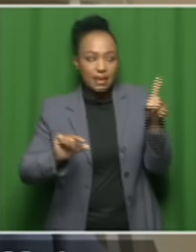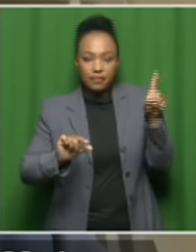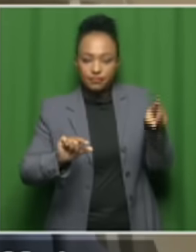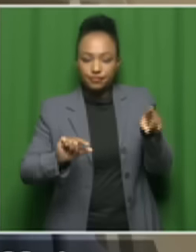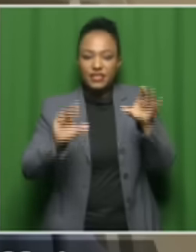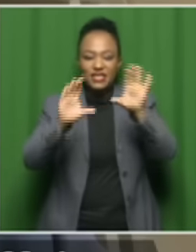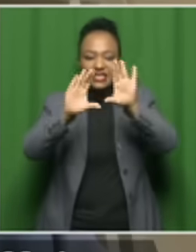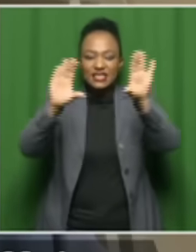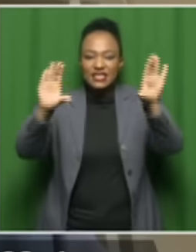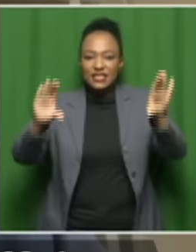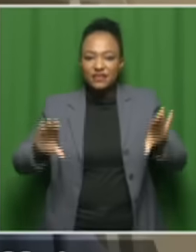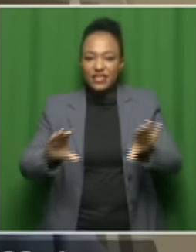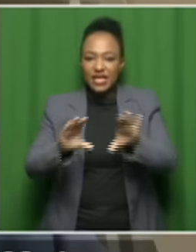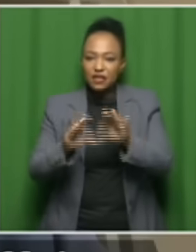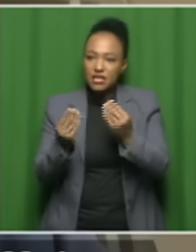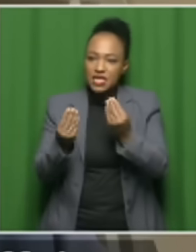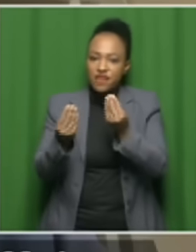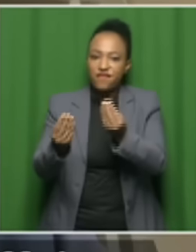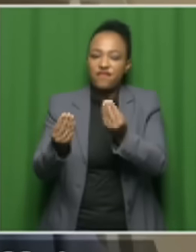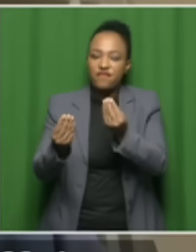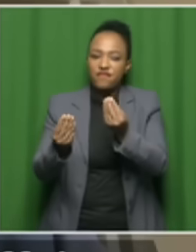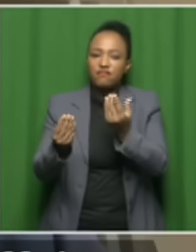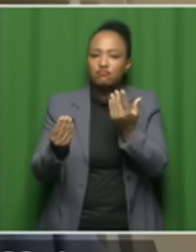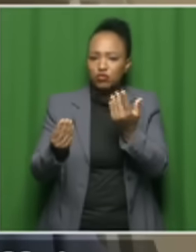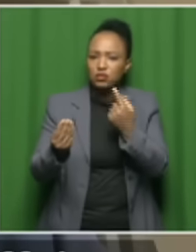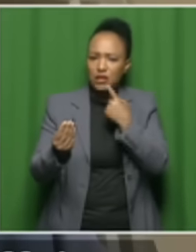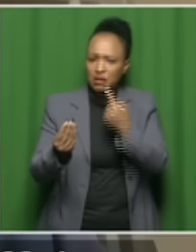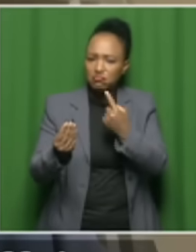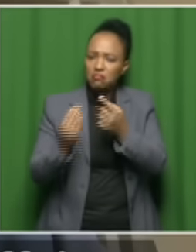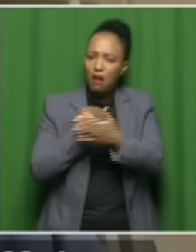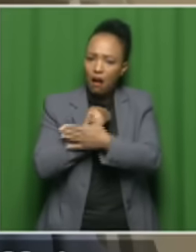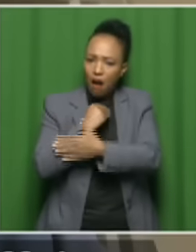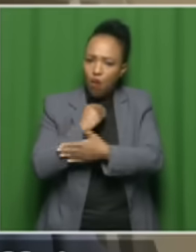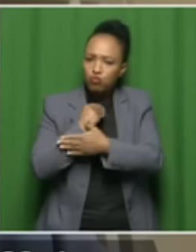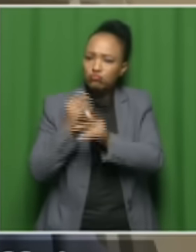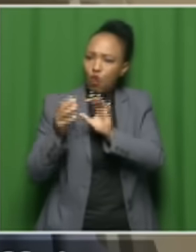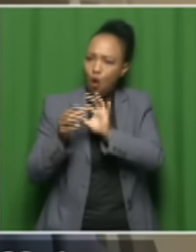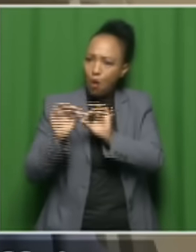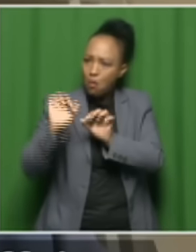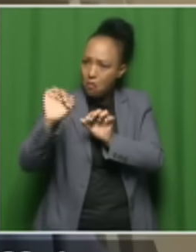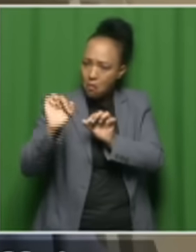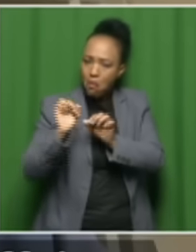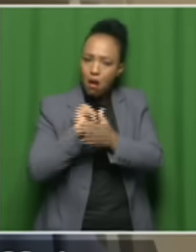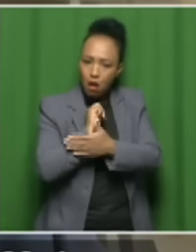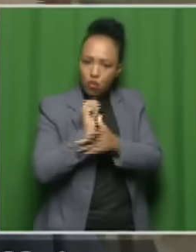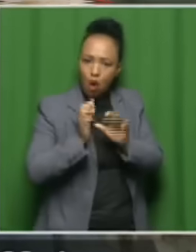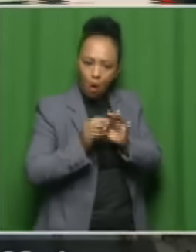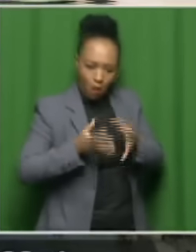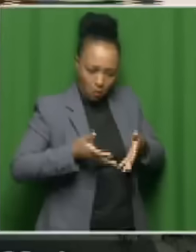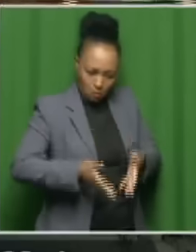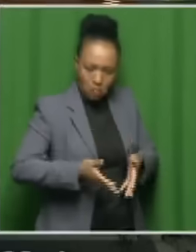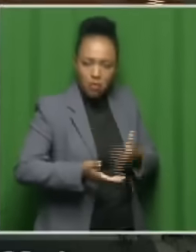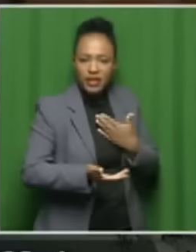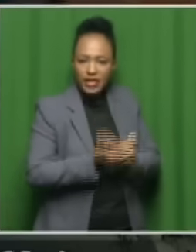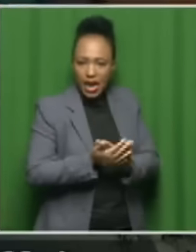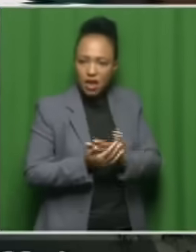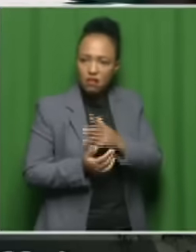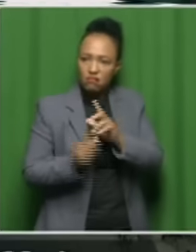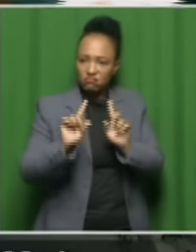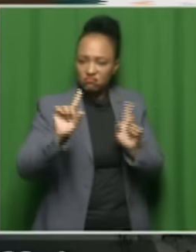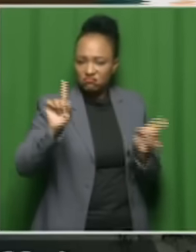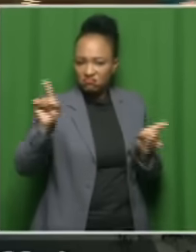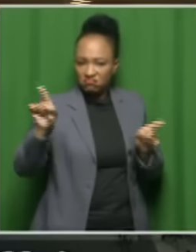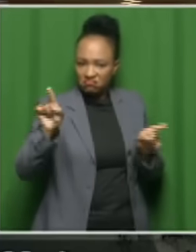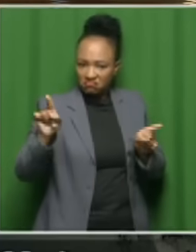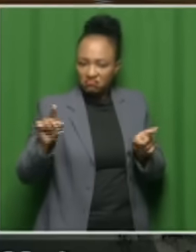citizenship. So there is that remedy contained in the Act itself, which is good, but I guess it's for the minister and his task team to